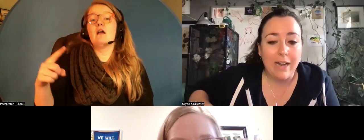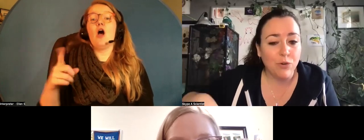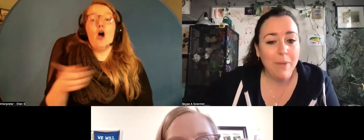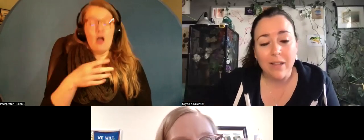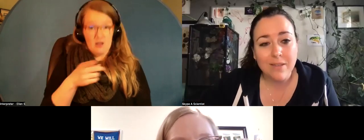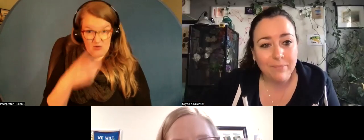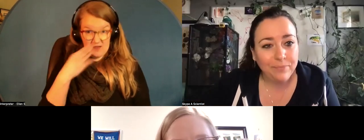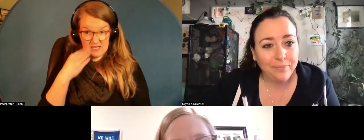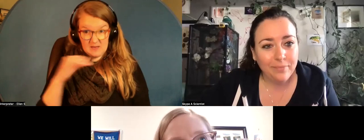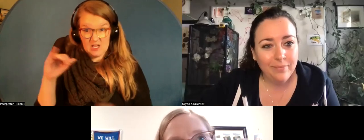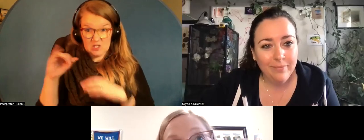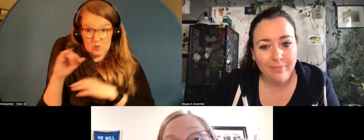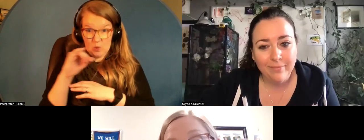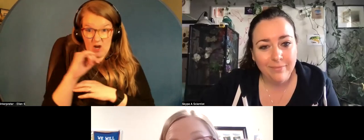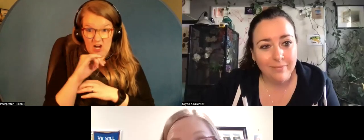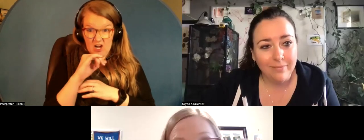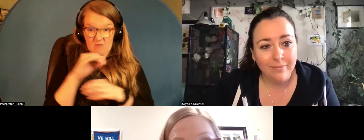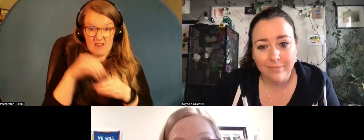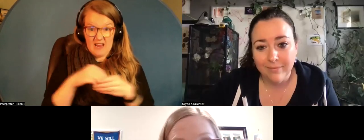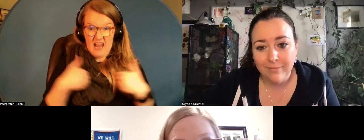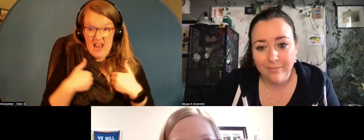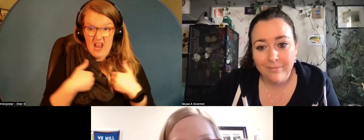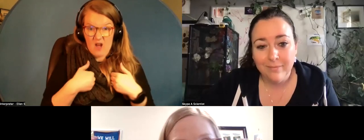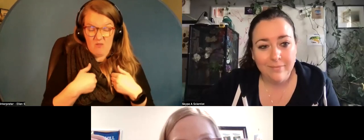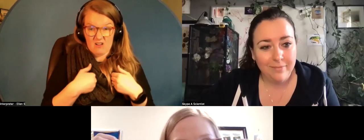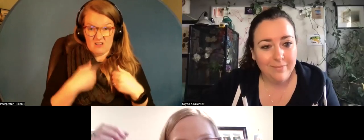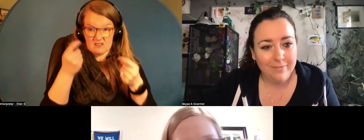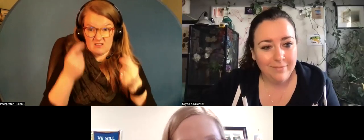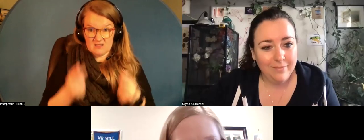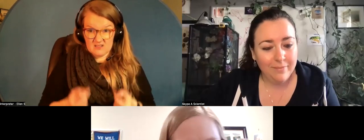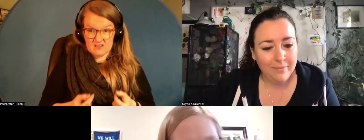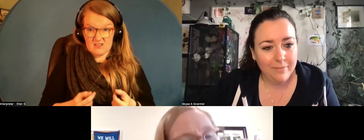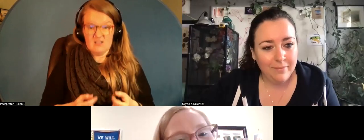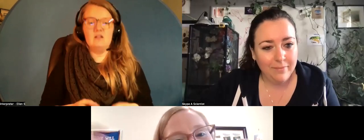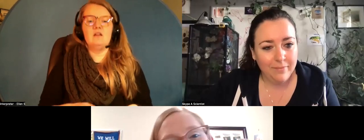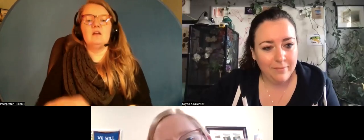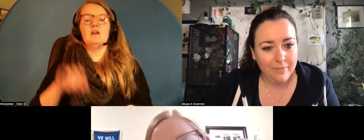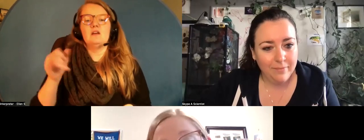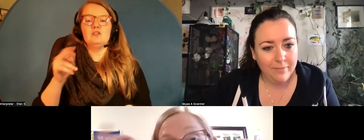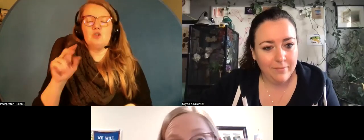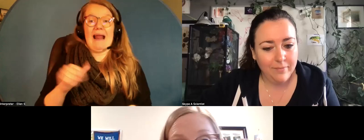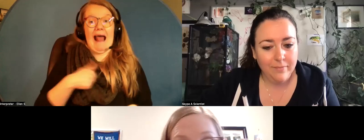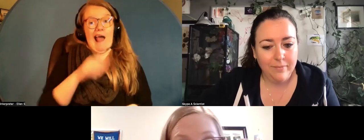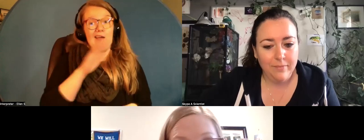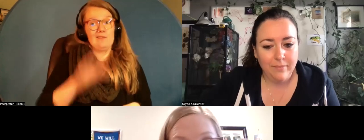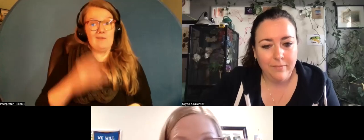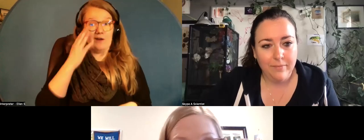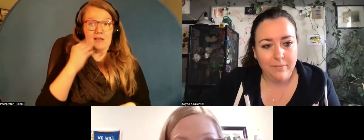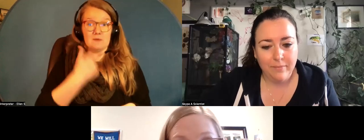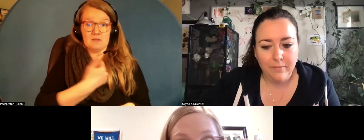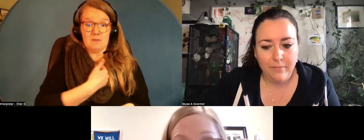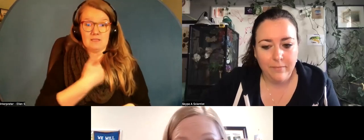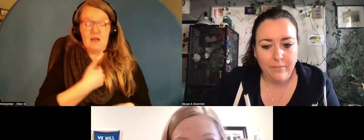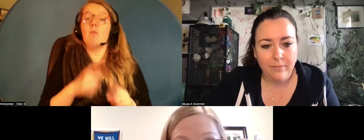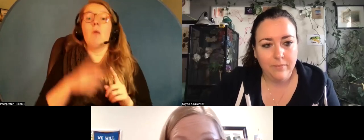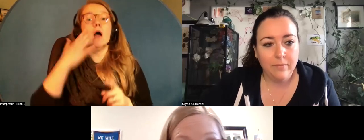keep a natural balance? I have personally never had to deworm, but I do give my